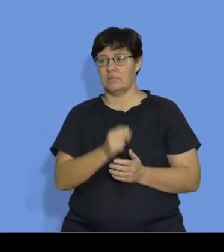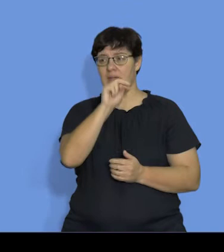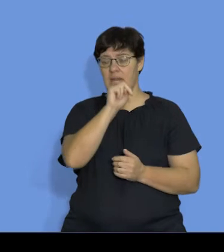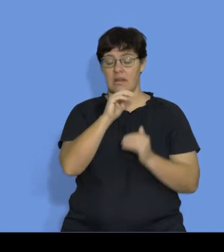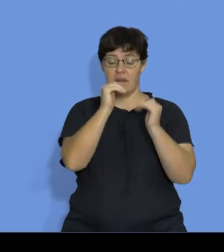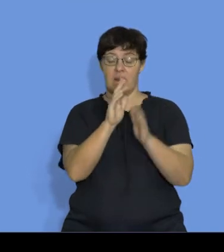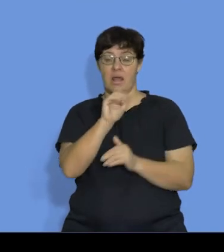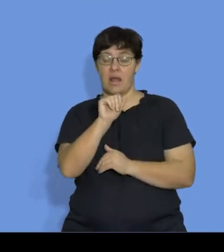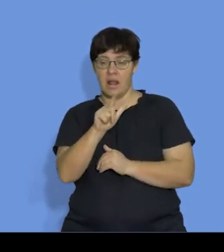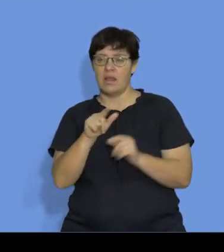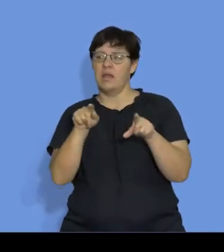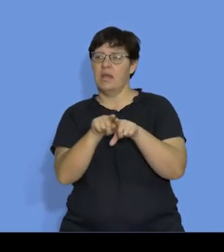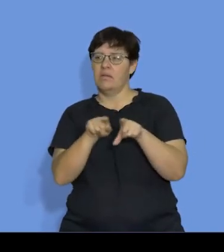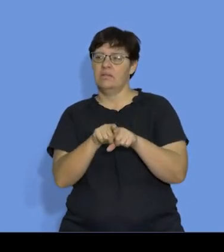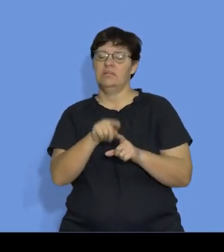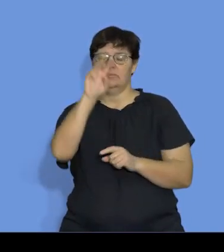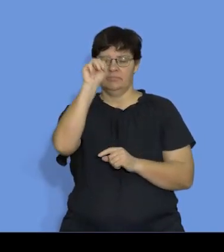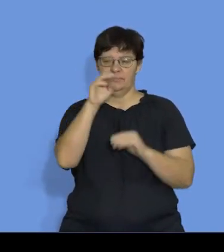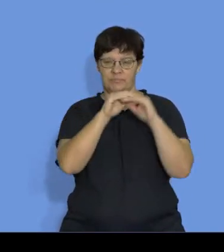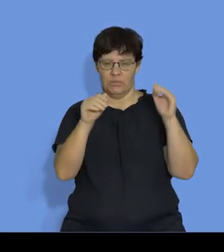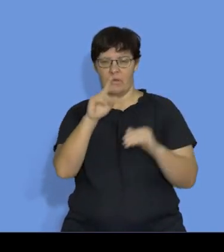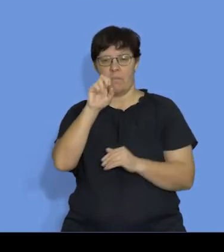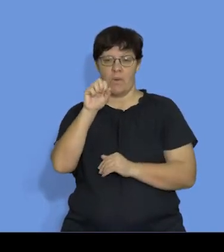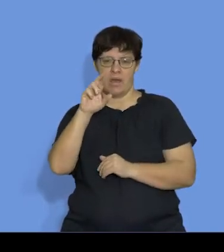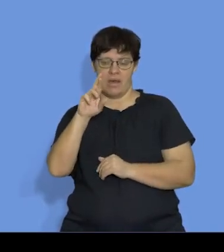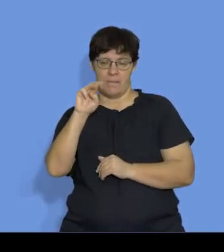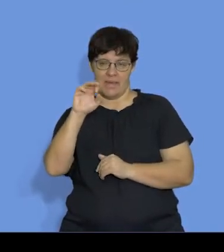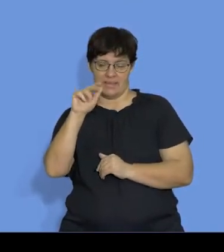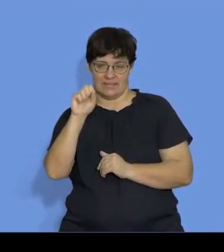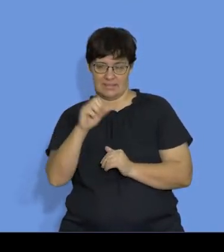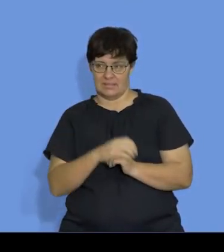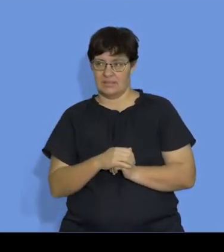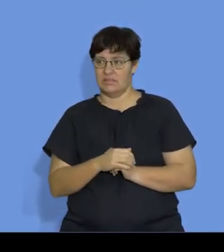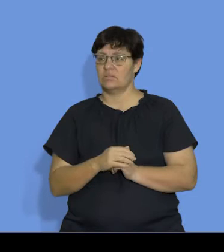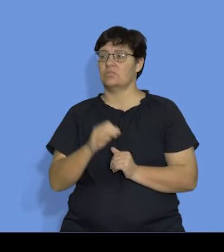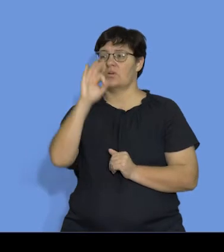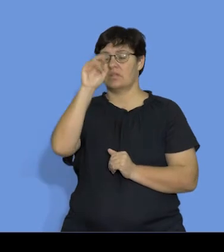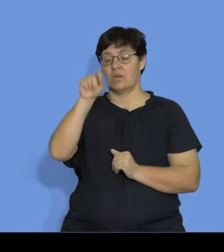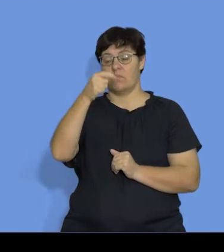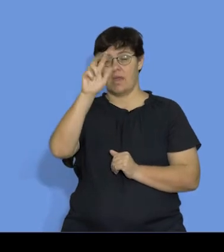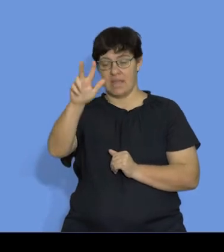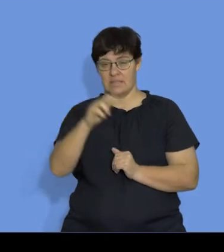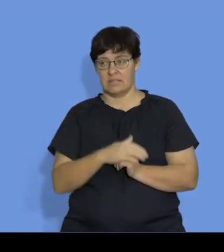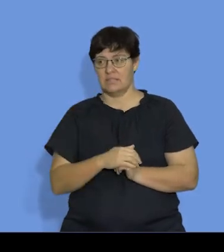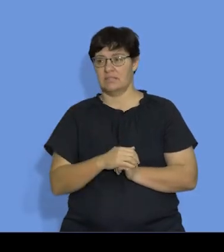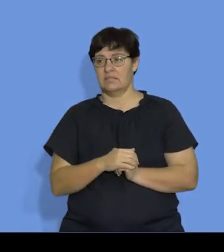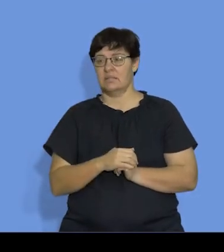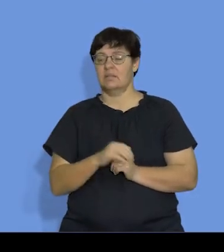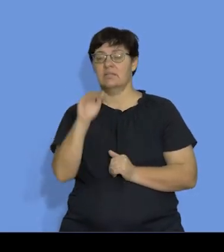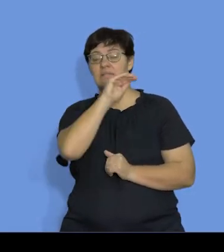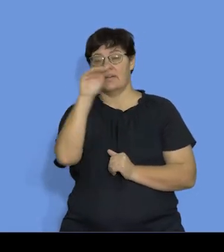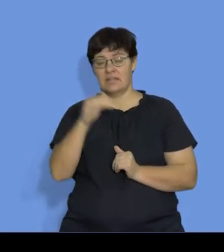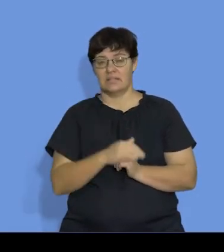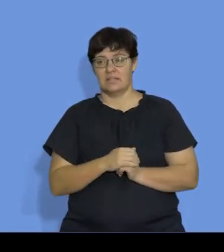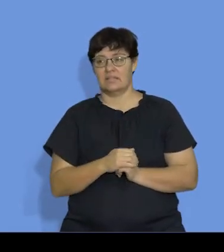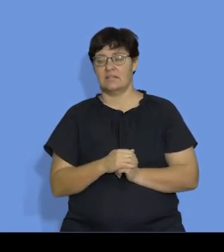to mass of aluminium over molar mass. So the mass is 3.8 grams divided by